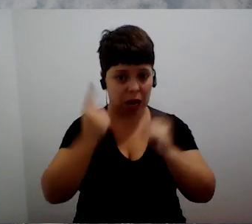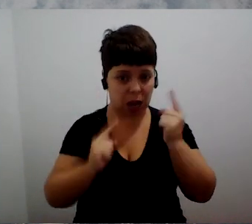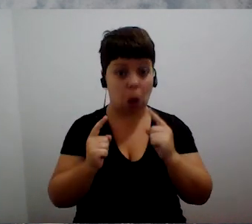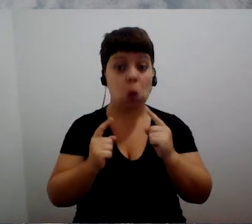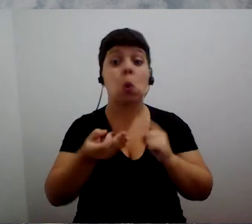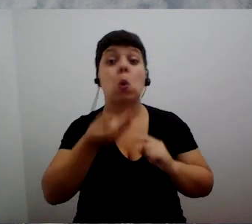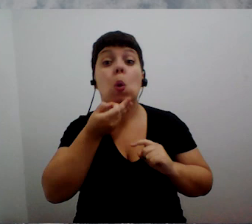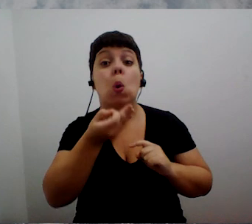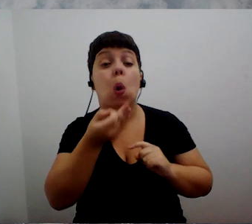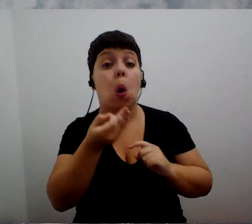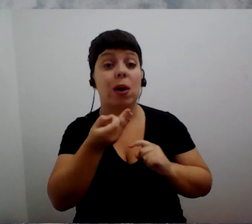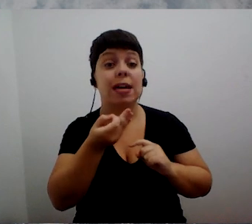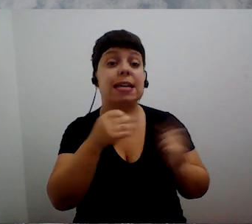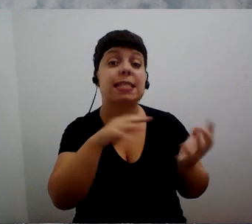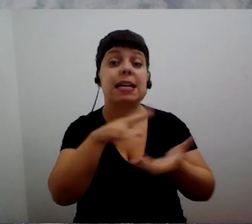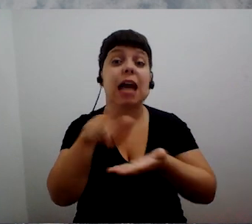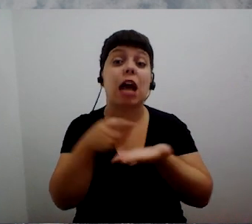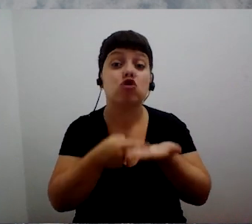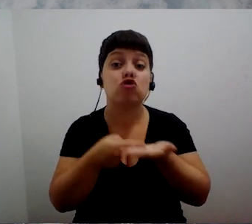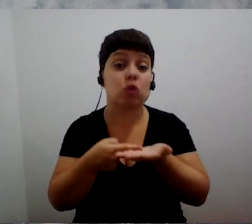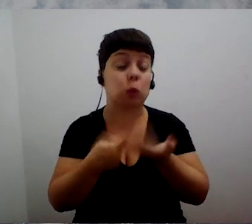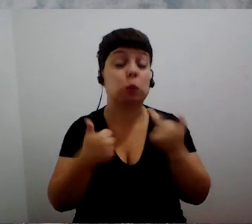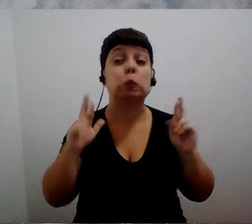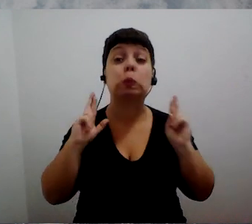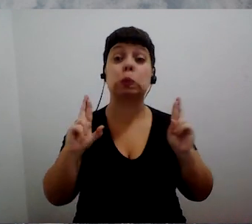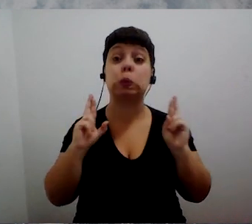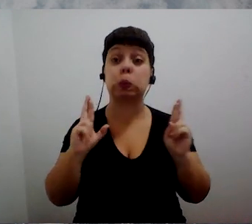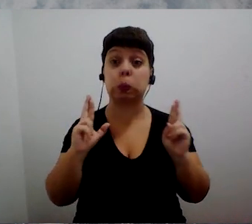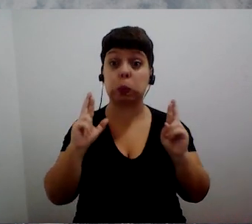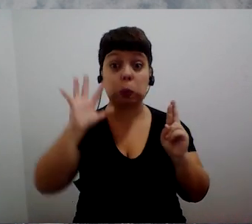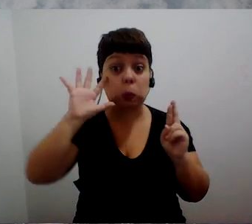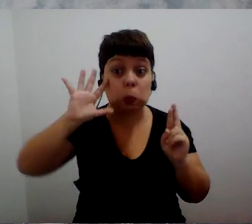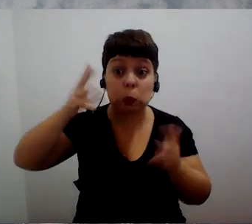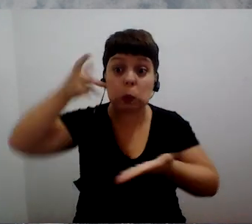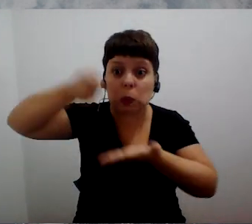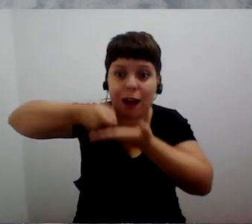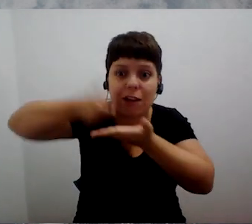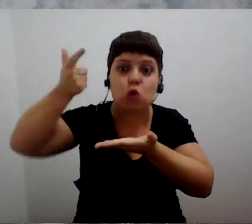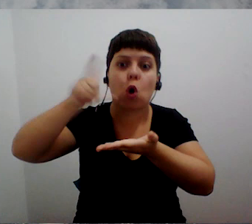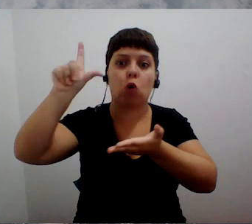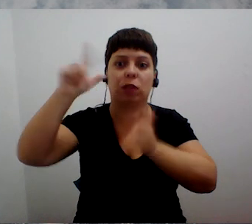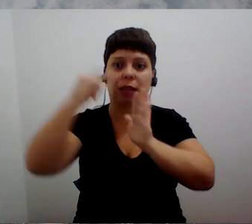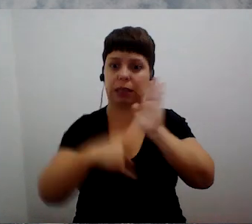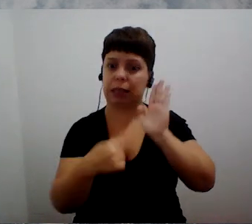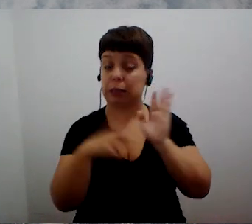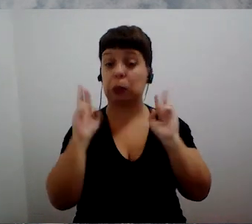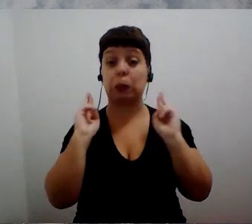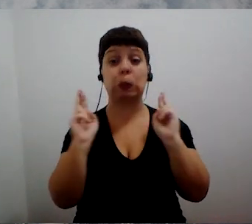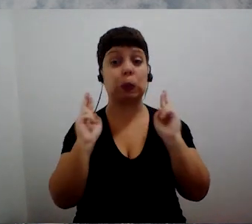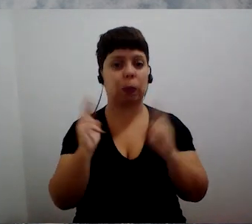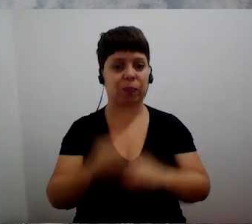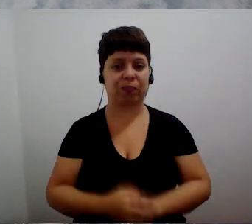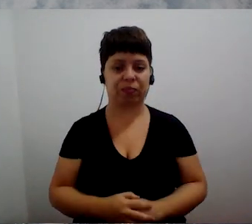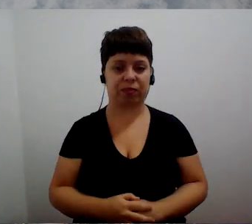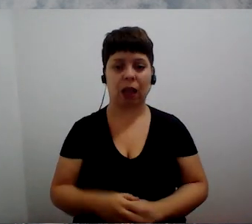the upcoming UNEA in February, suggesting an international negotiating committee for an agreement. We hope the